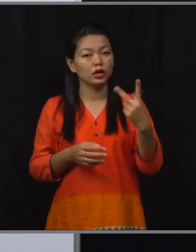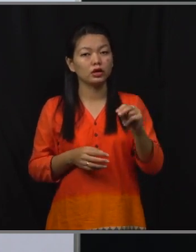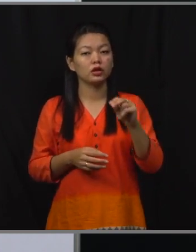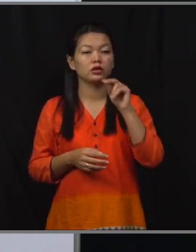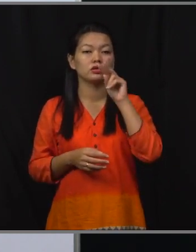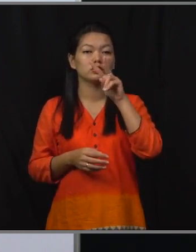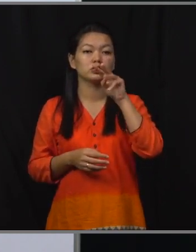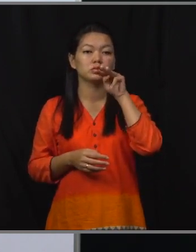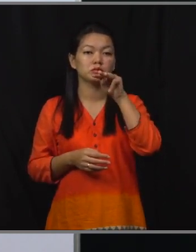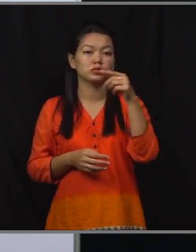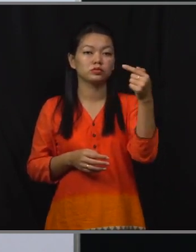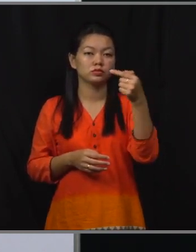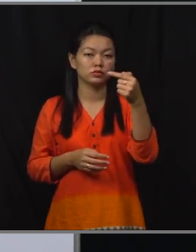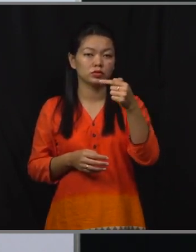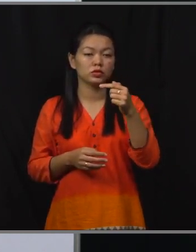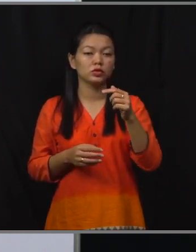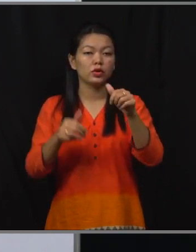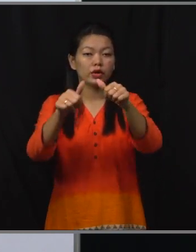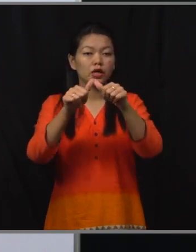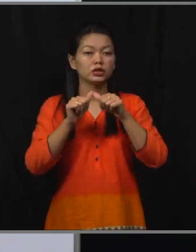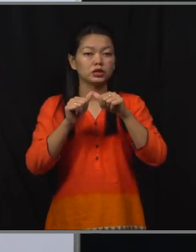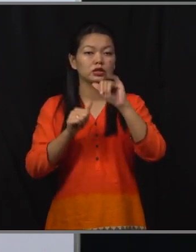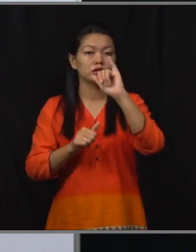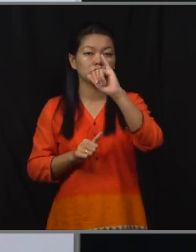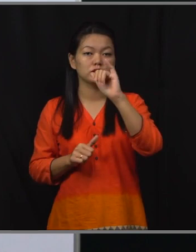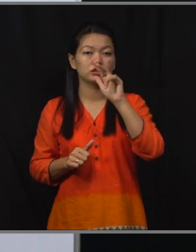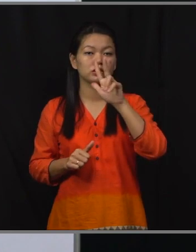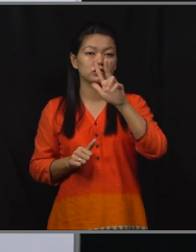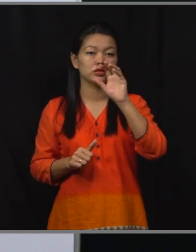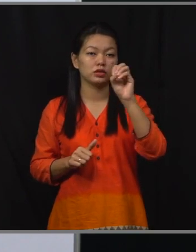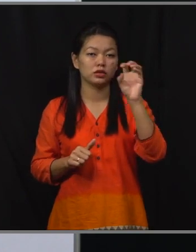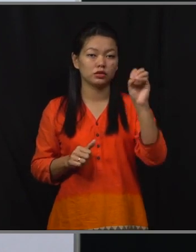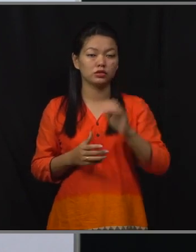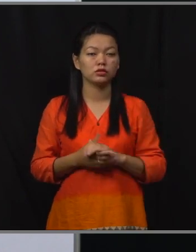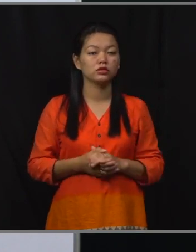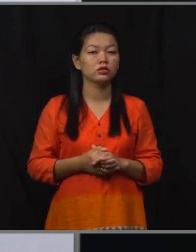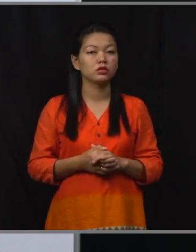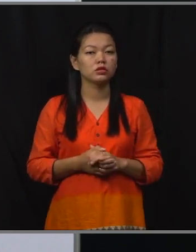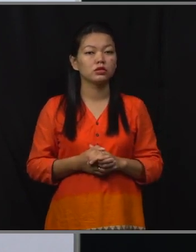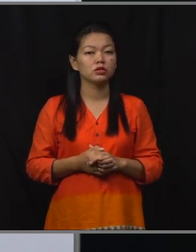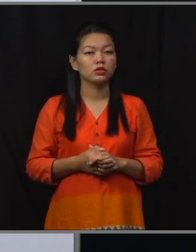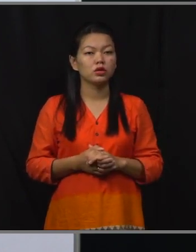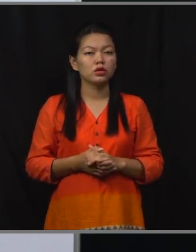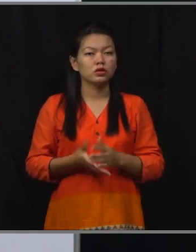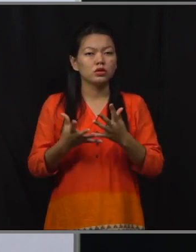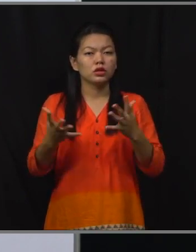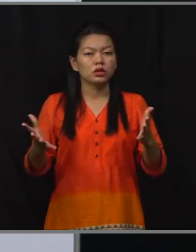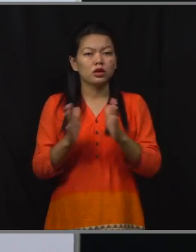get 6,800. And two stationaries. These stationaries